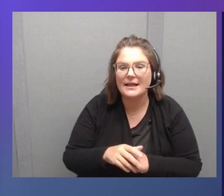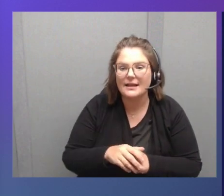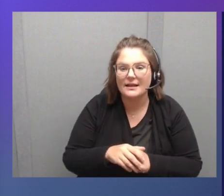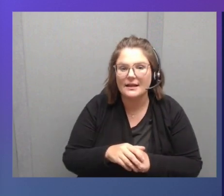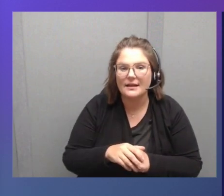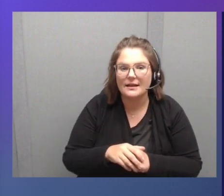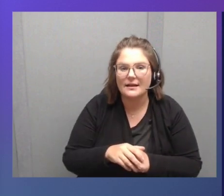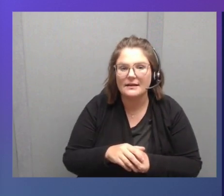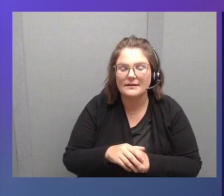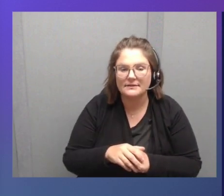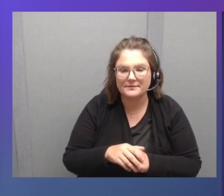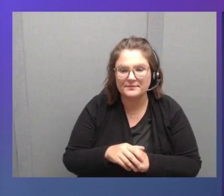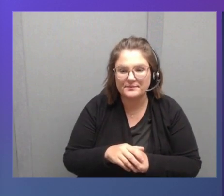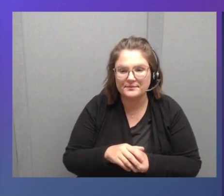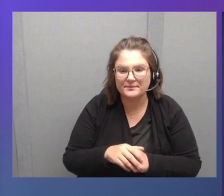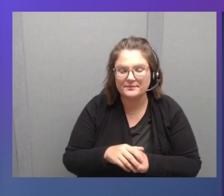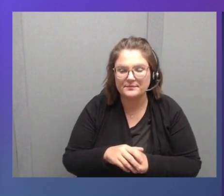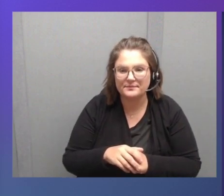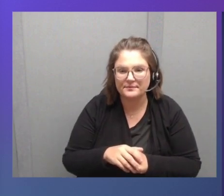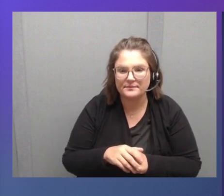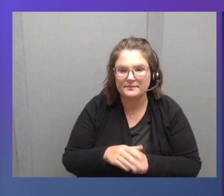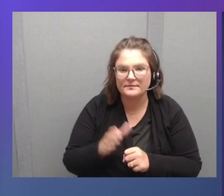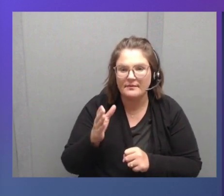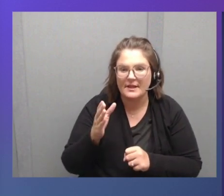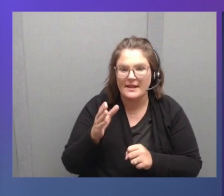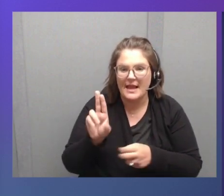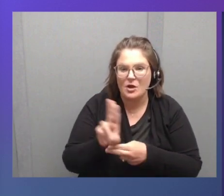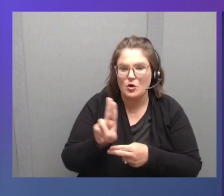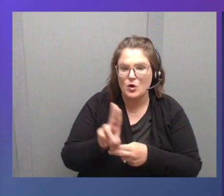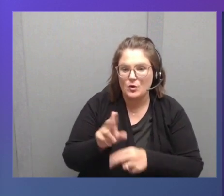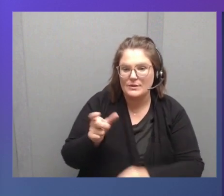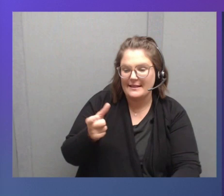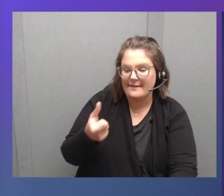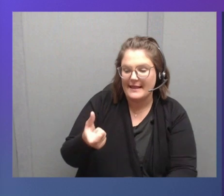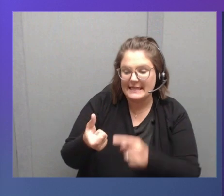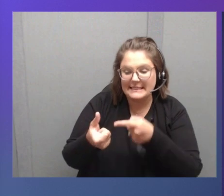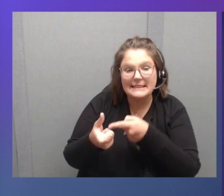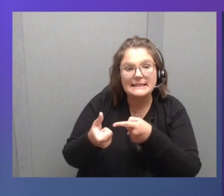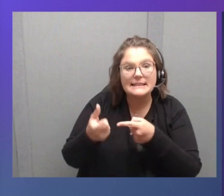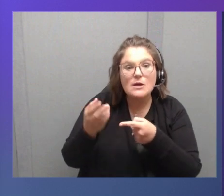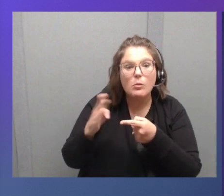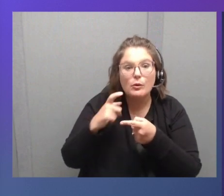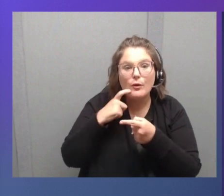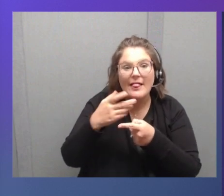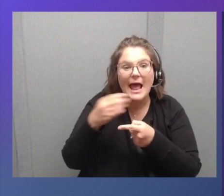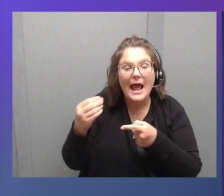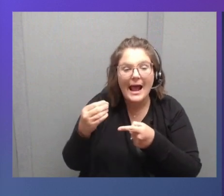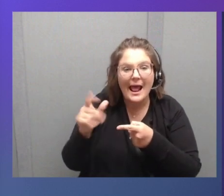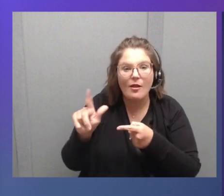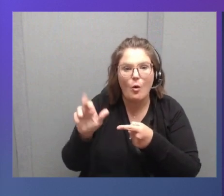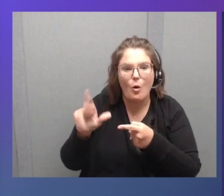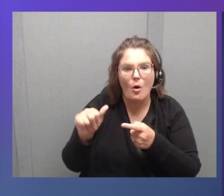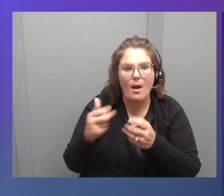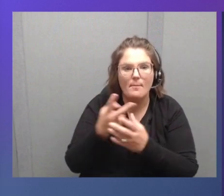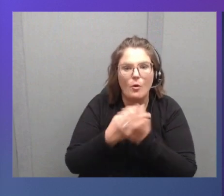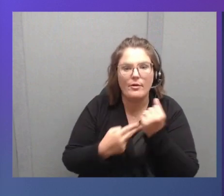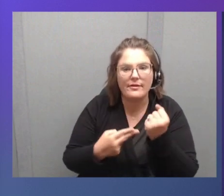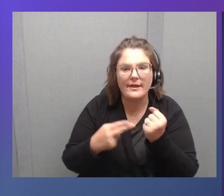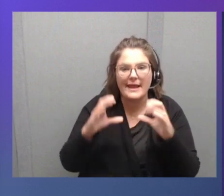So this is a Bluetooth device. That is so cool. And LoRa. So what they do is they take a cell phone and they go out and they can hunt for